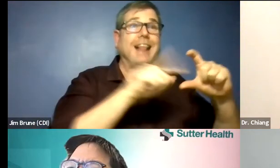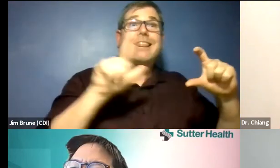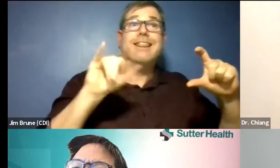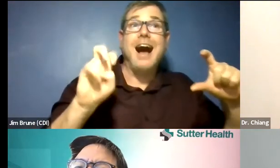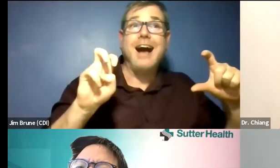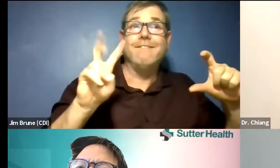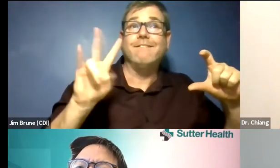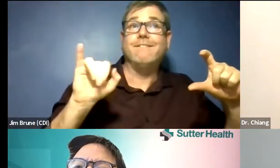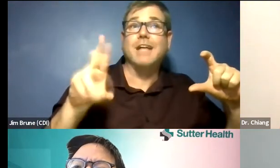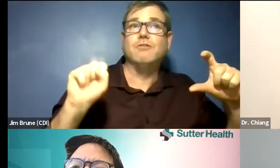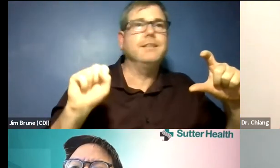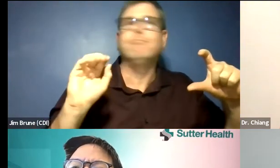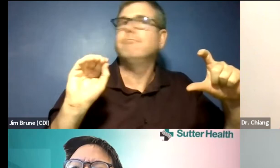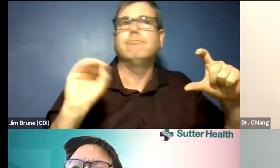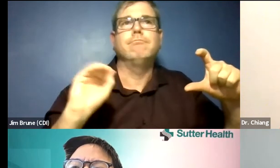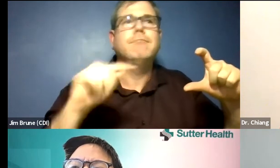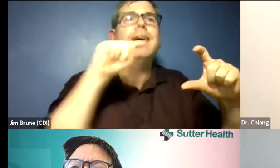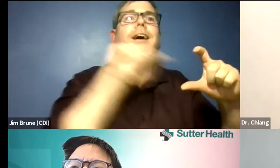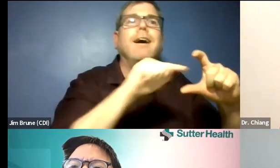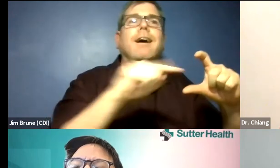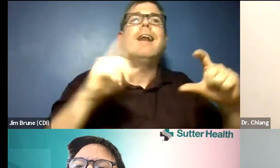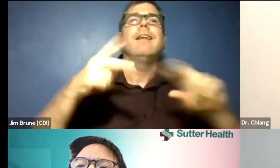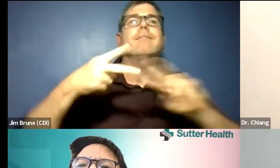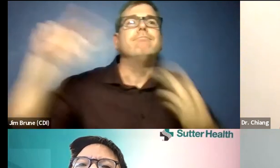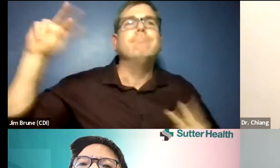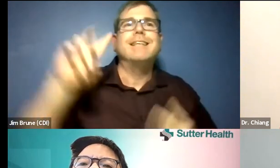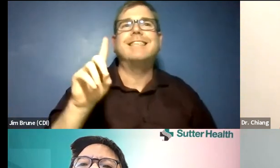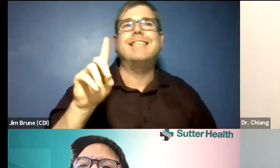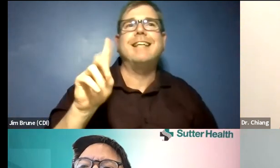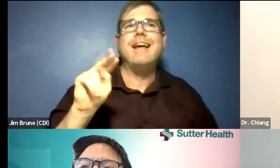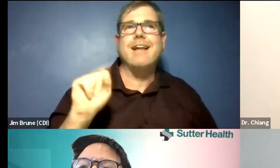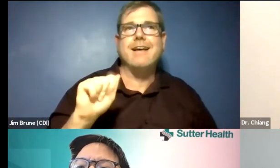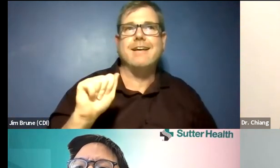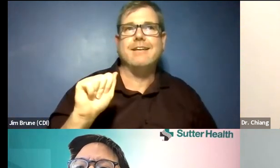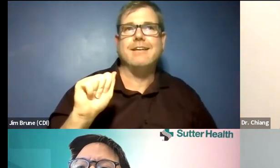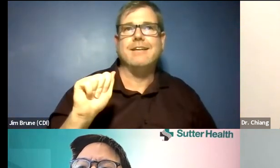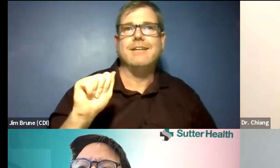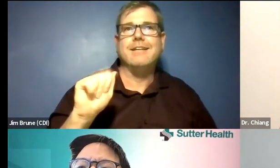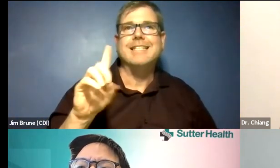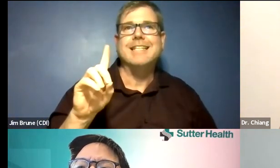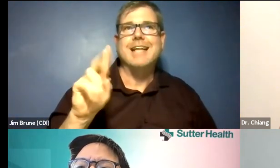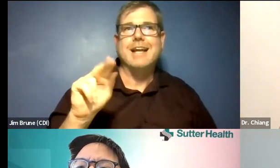dose. So that's great because you only have to get one dose. You don't have to come back for a second.